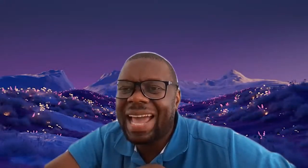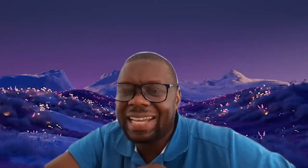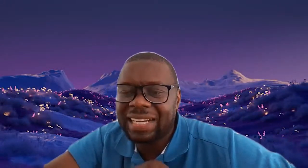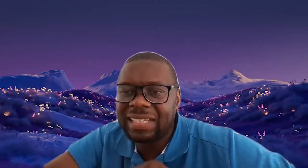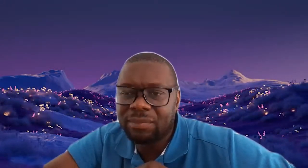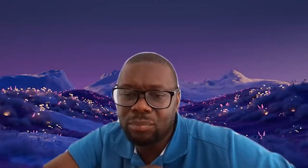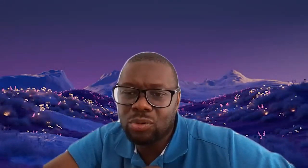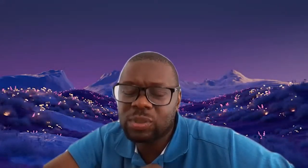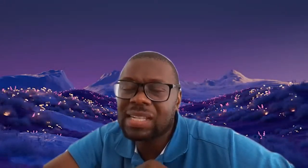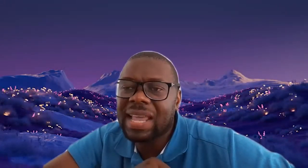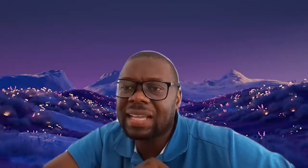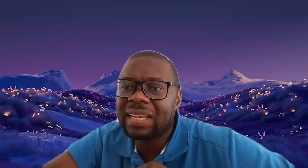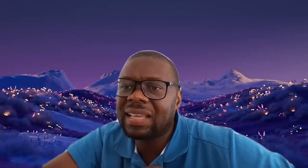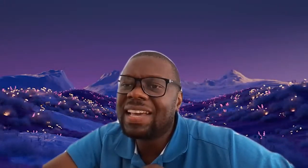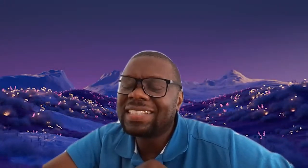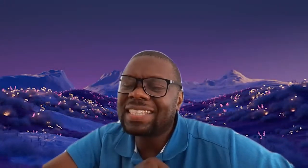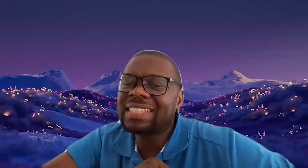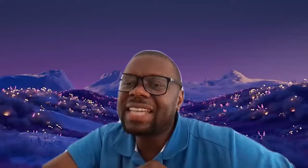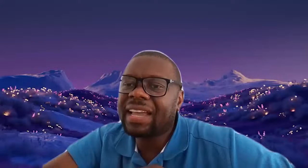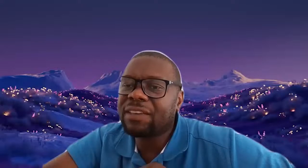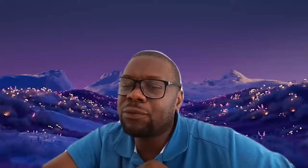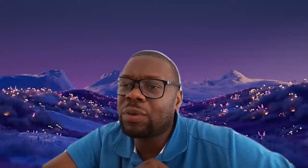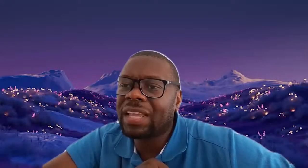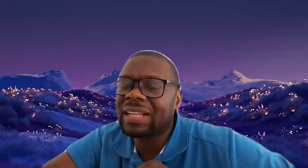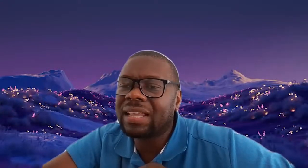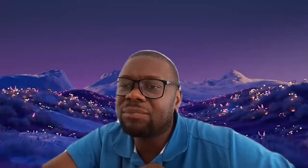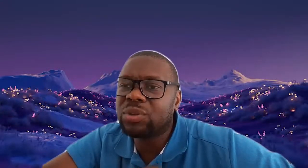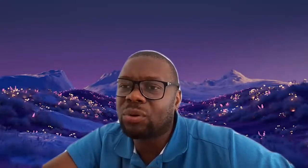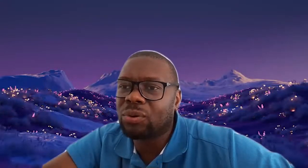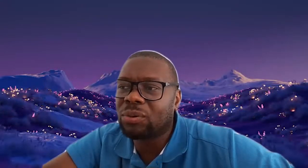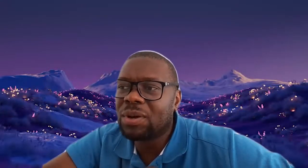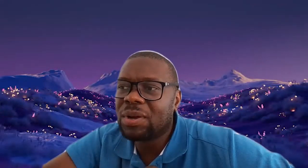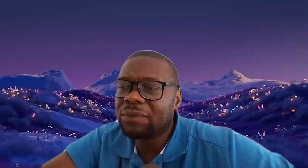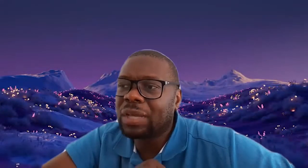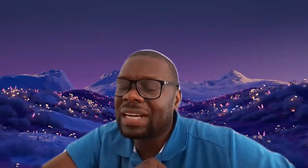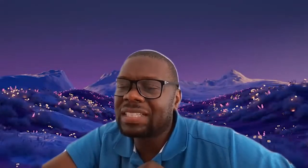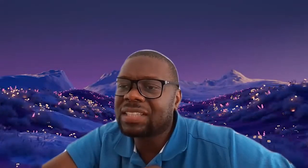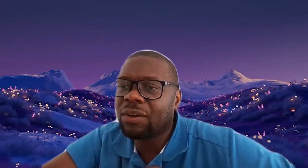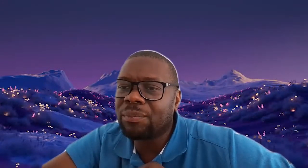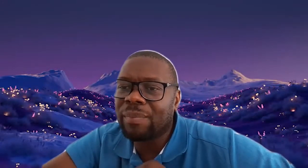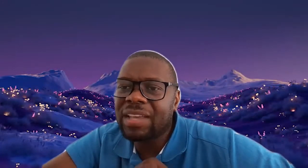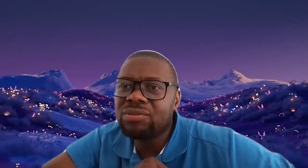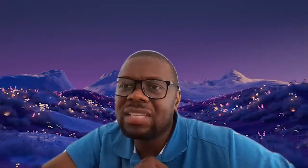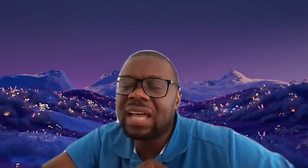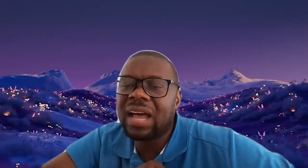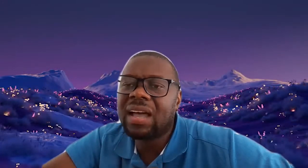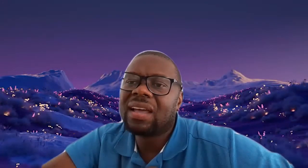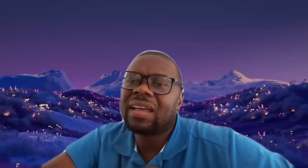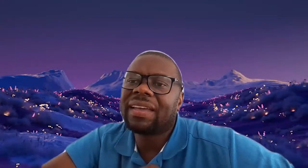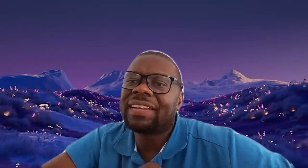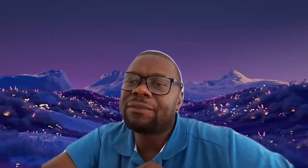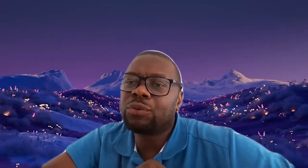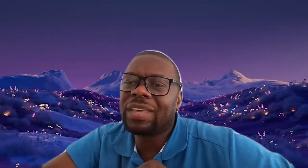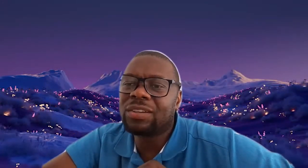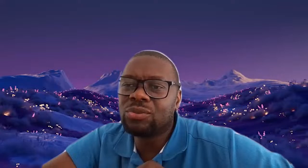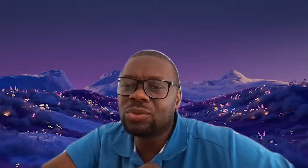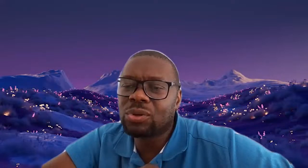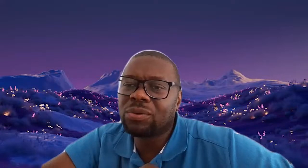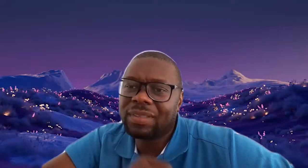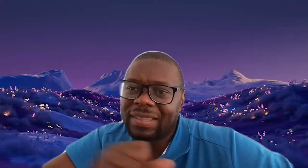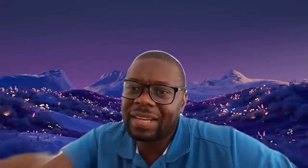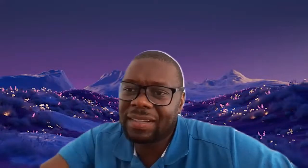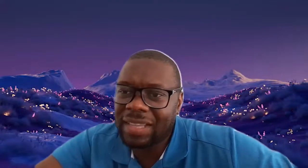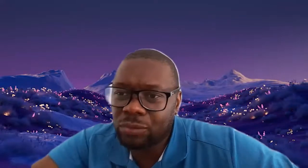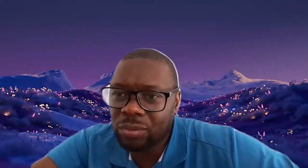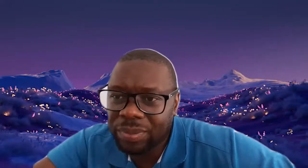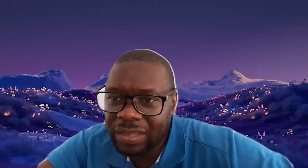Most likely. Just check if you can claim if you can register on MyUNISA, and if you can do